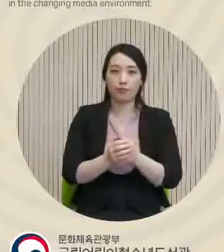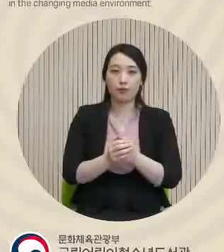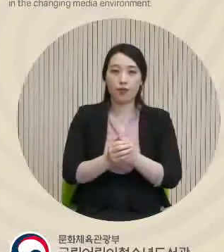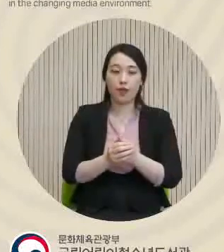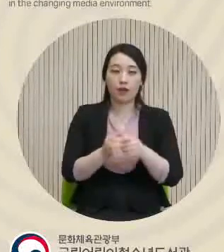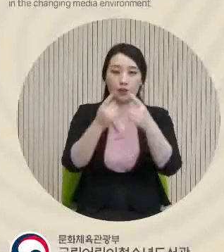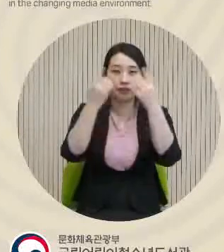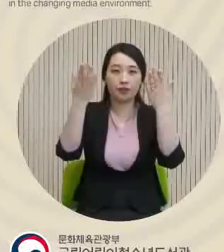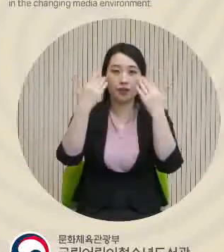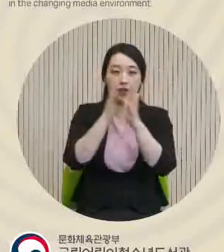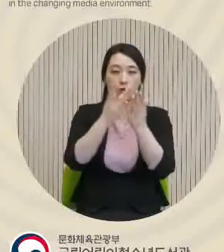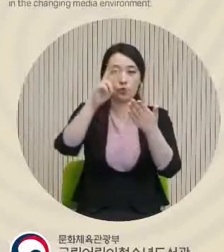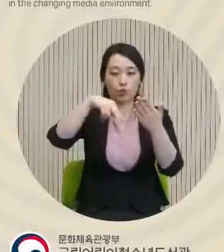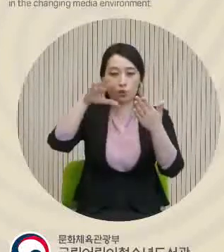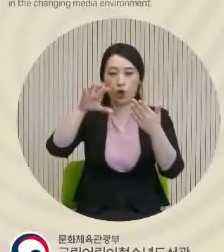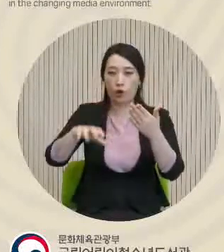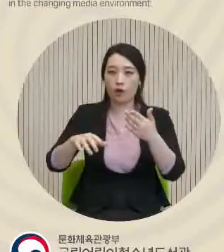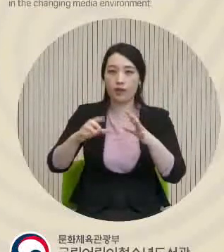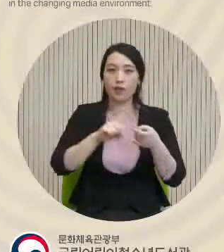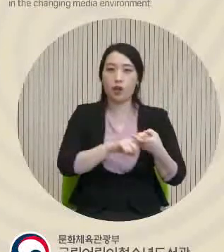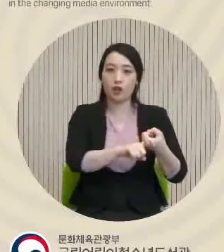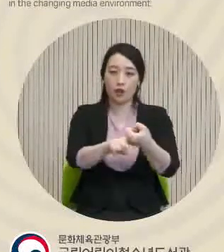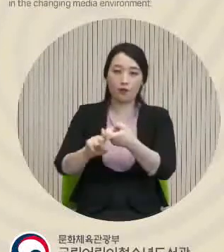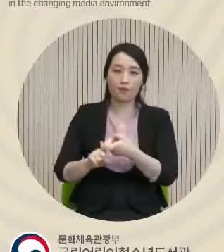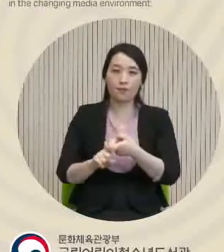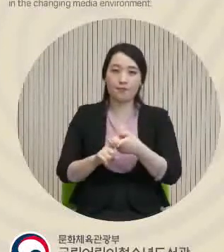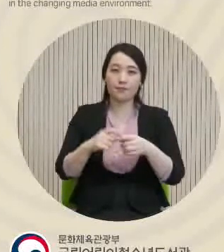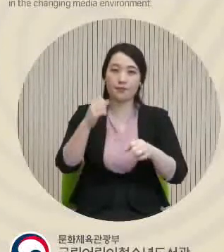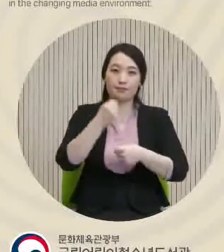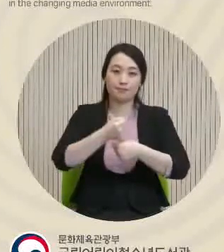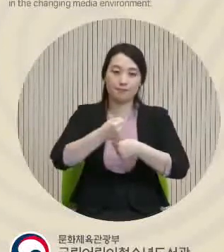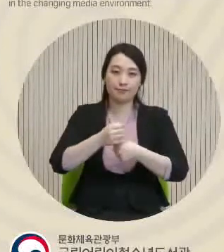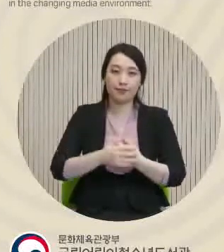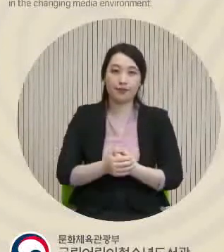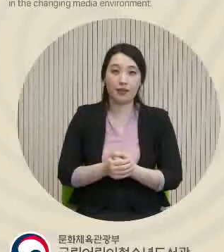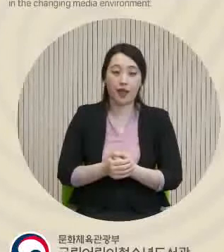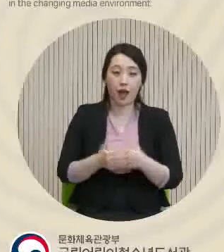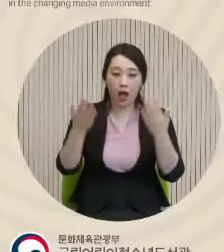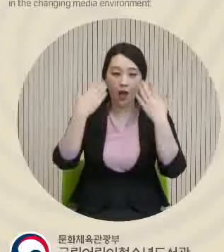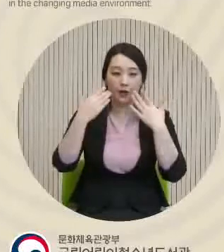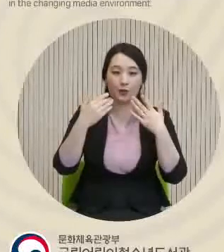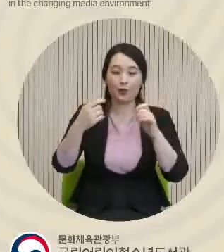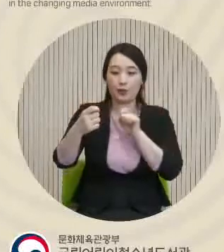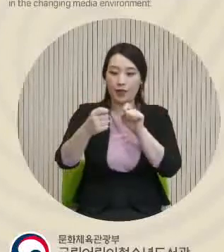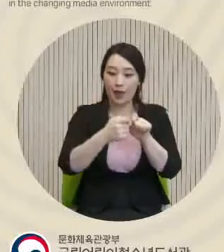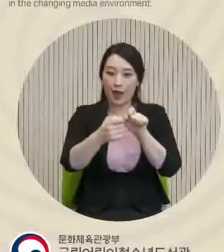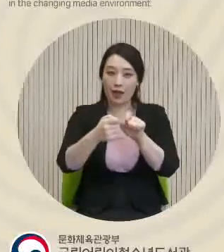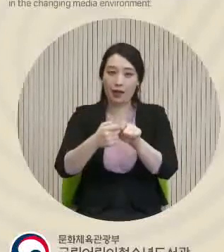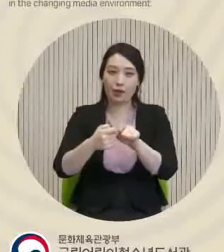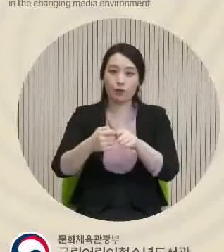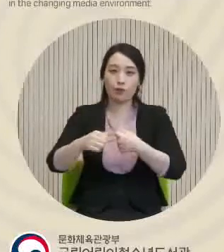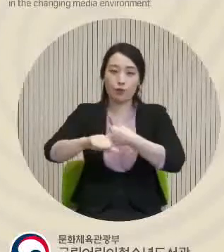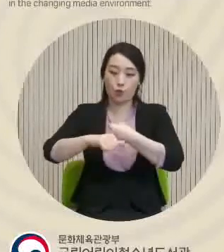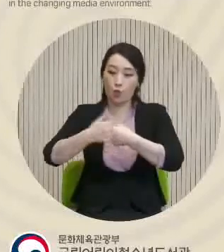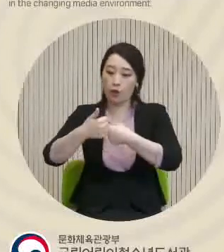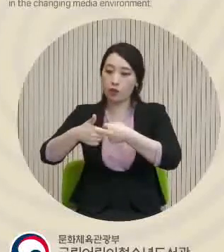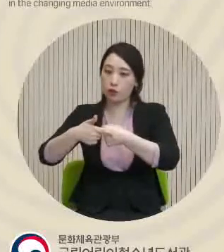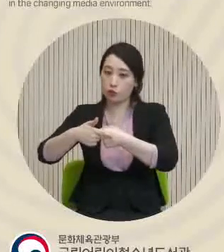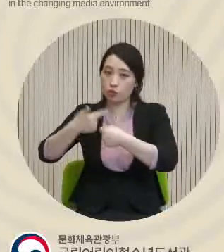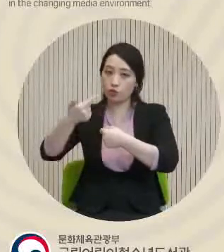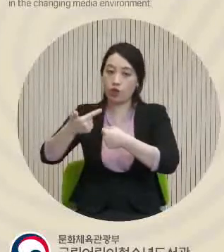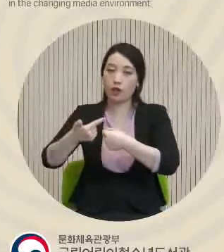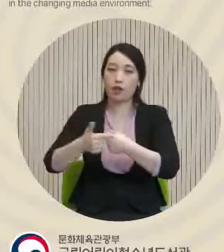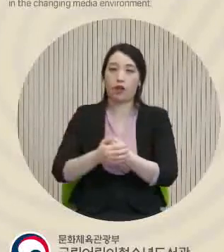children made. And these projects were developed in partnership with civil society, so elementary